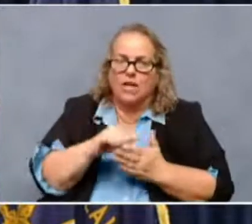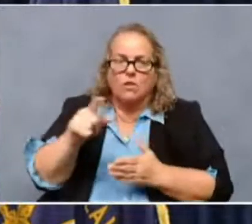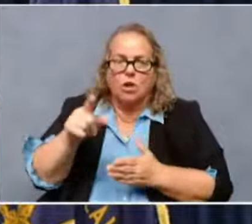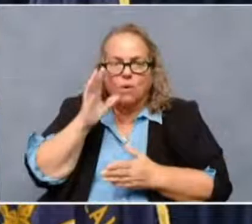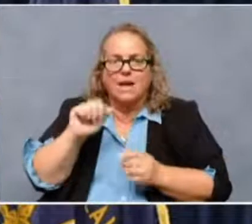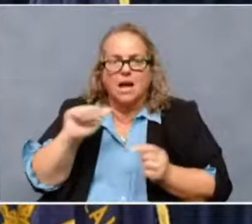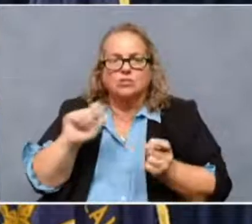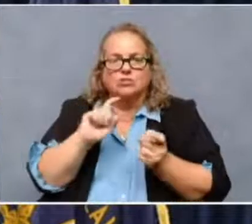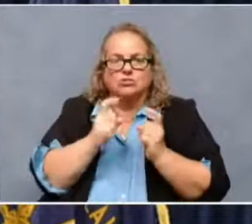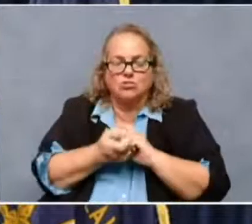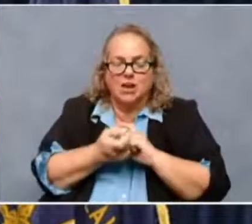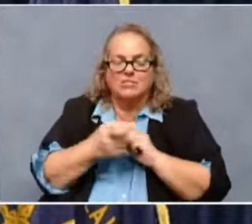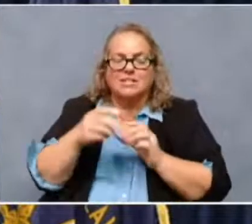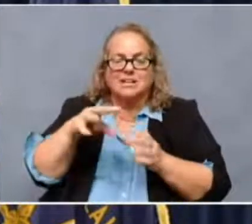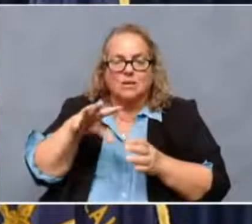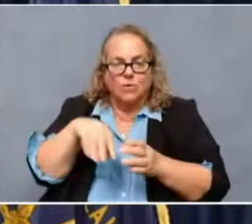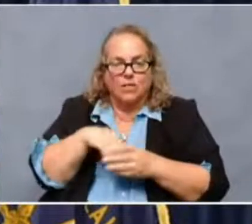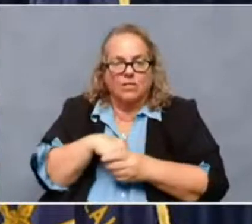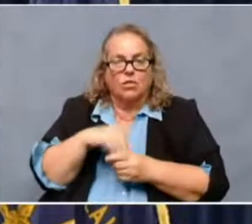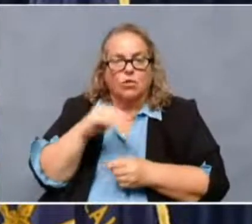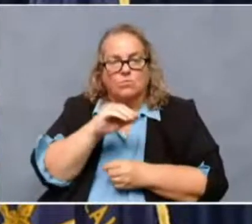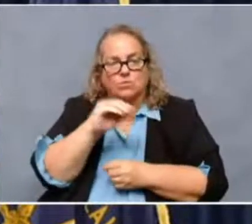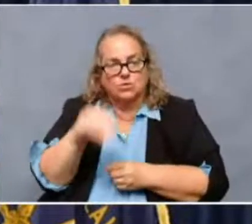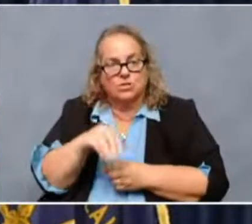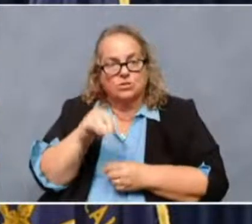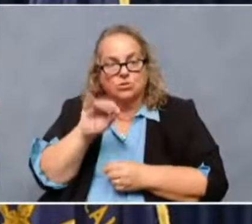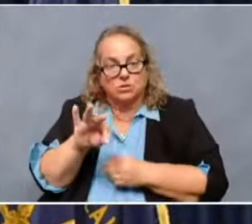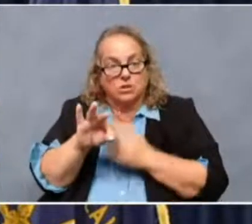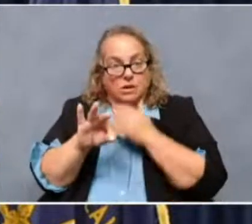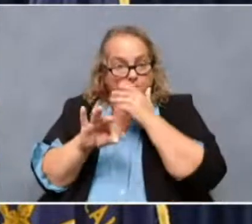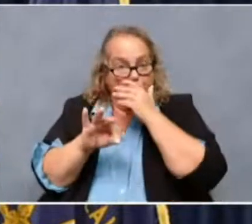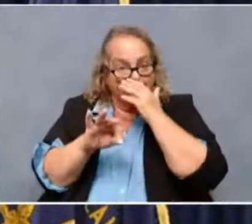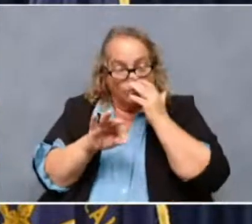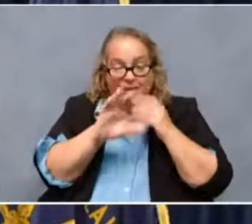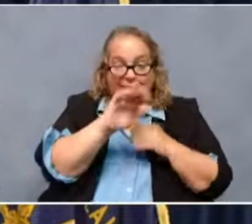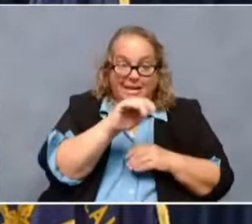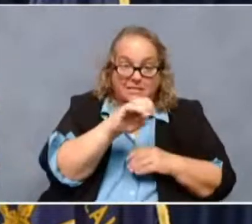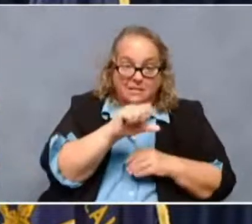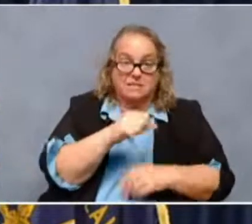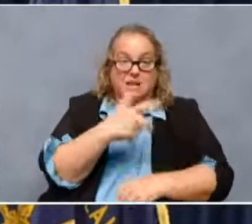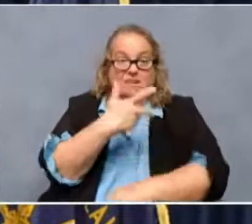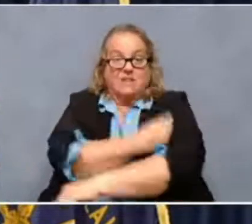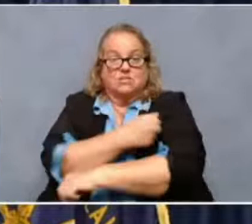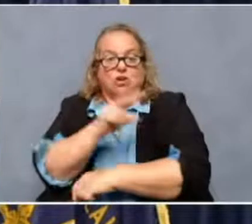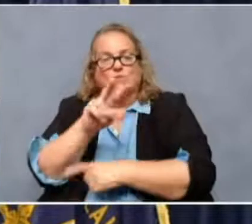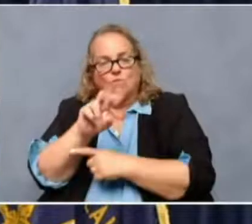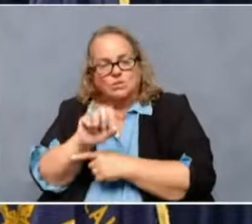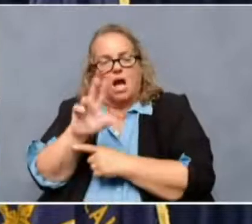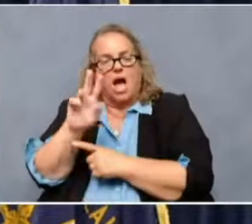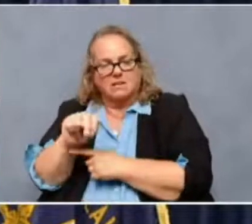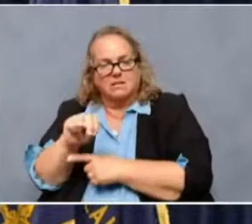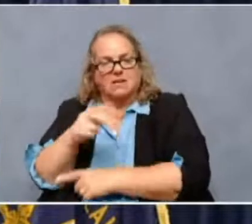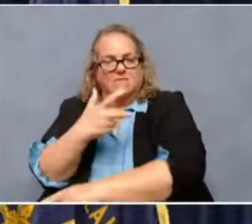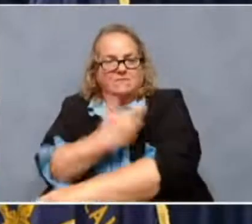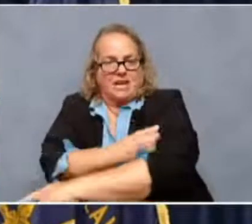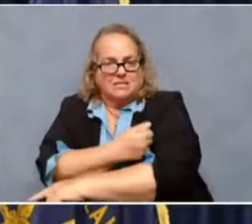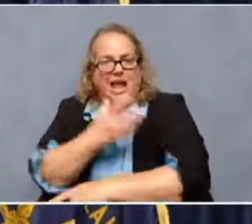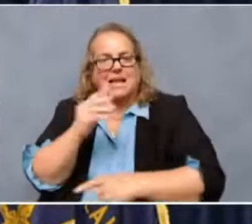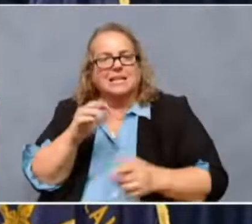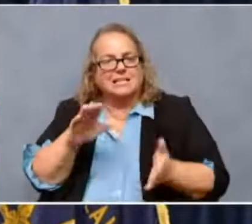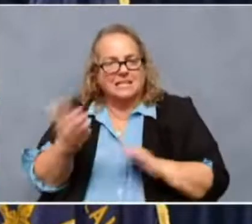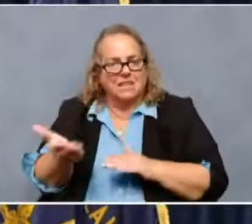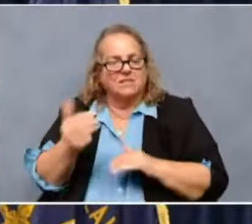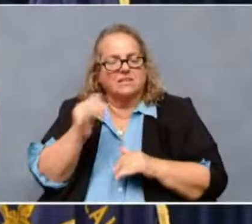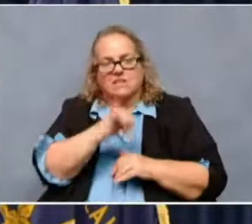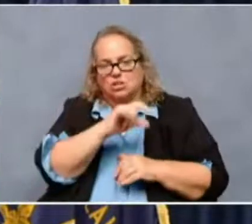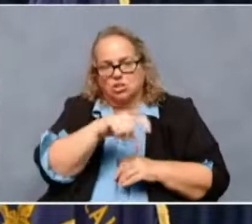in the percentages of cases vaccinated versus unvaccinated and deaths. That should be coming